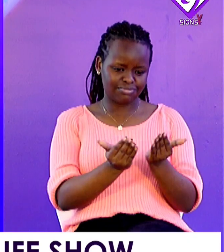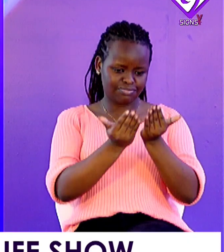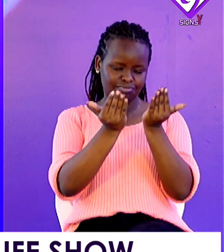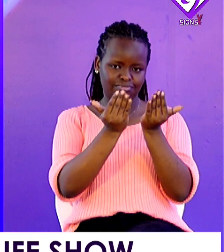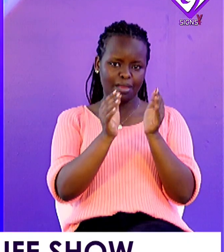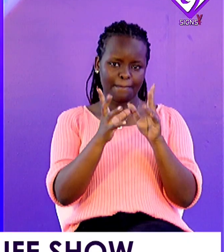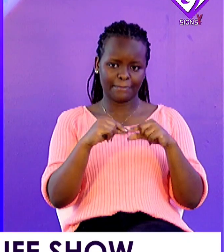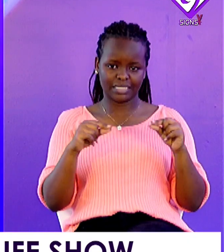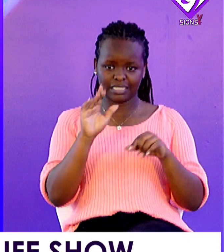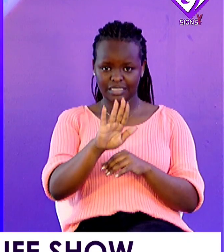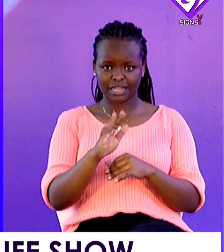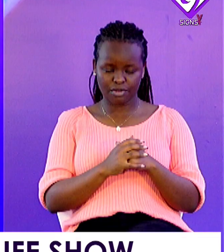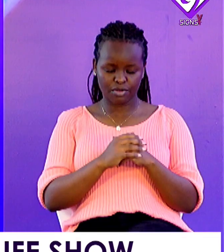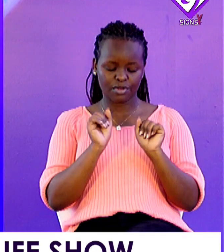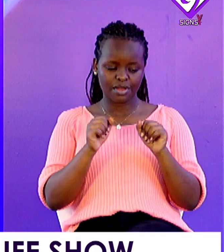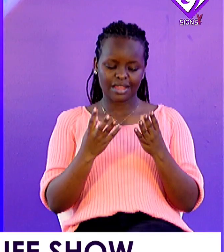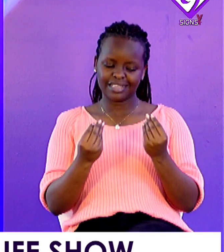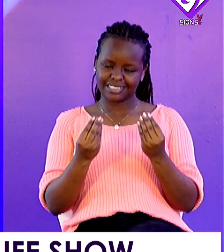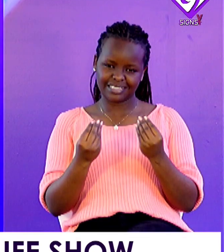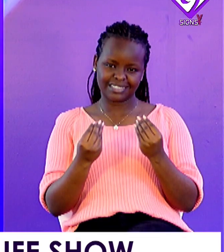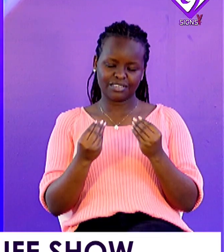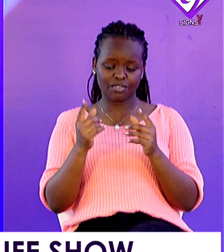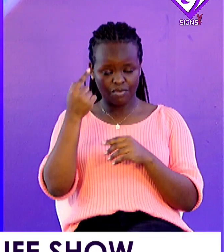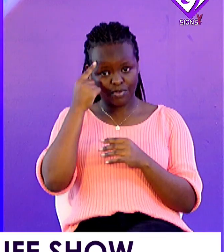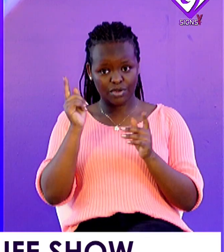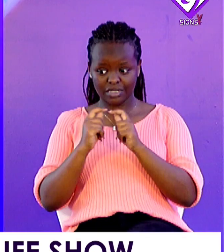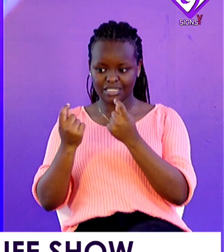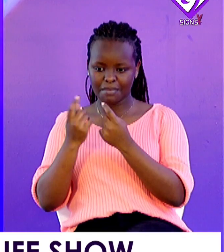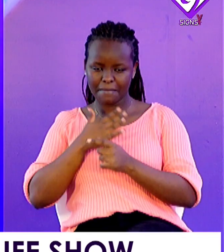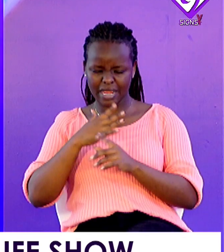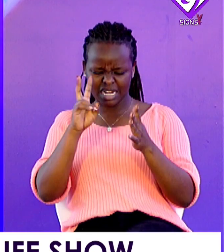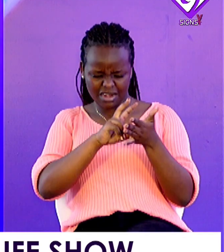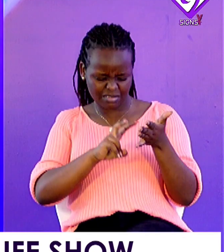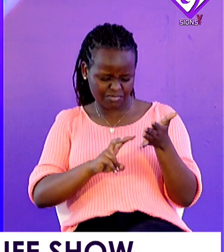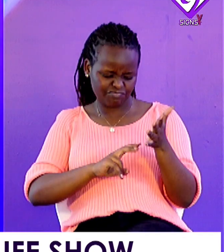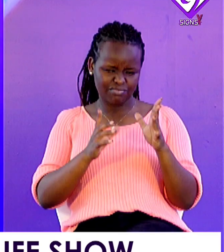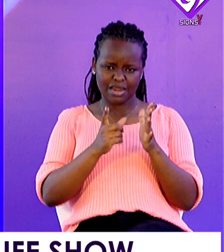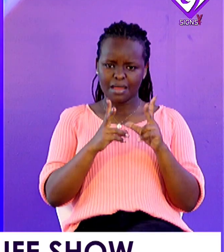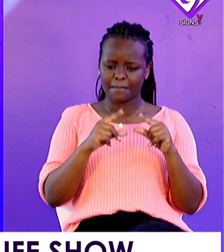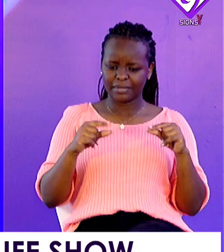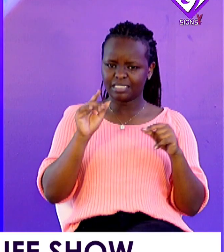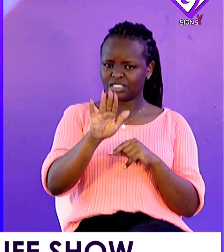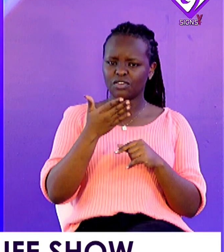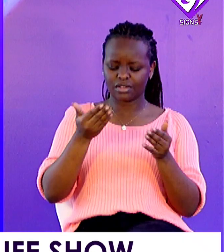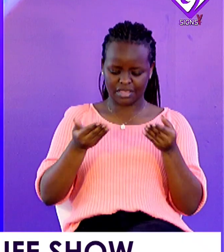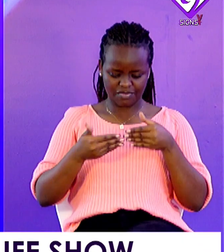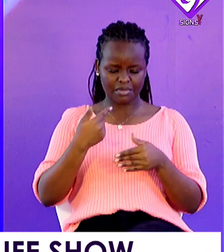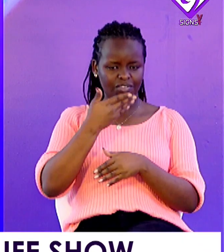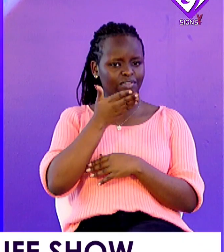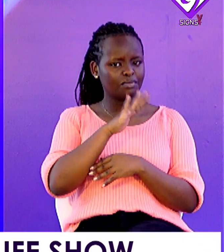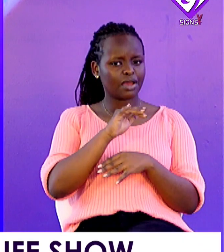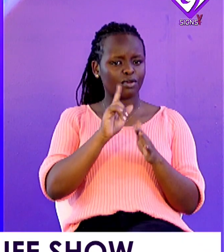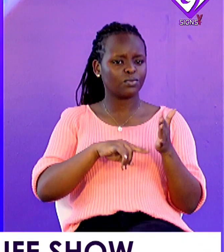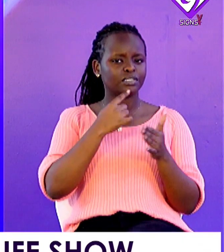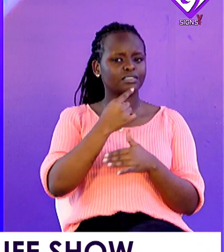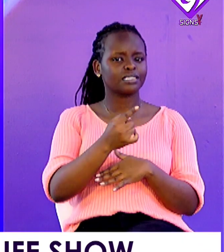that you make it easy for my team here to just read your messages and give me a feedback on what you're saying about this